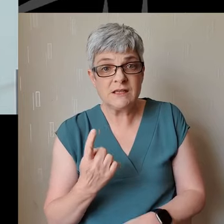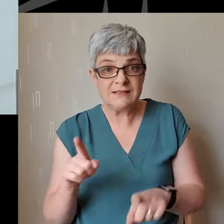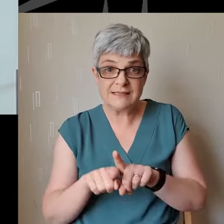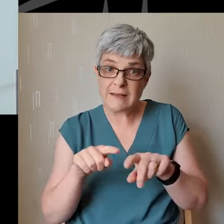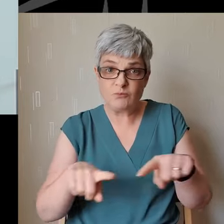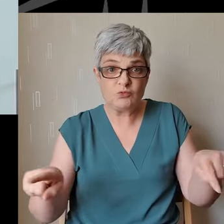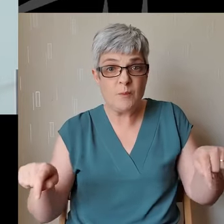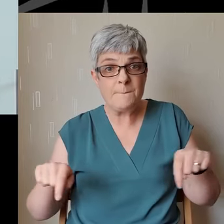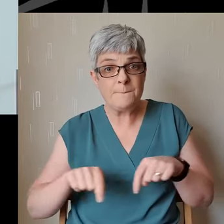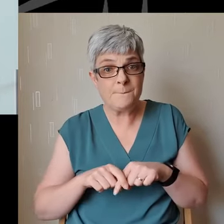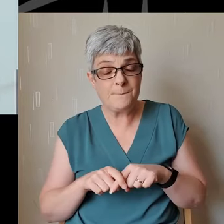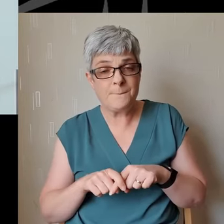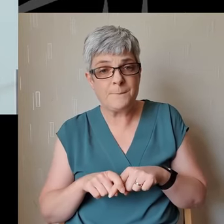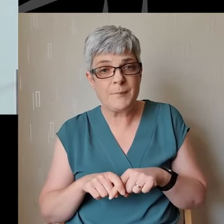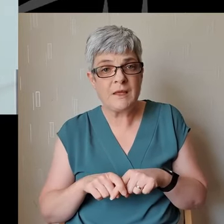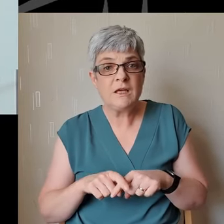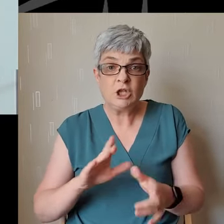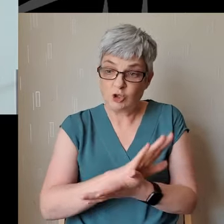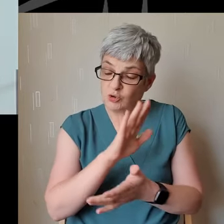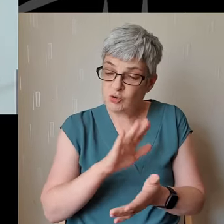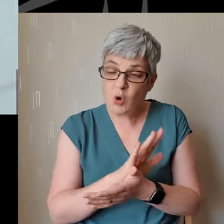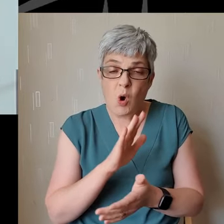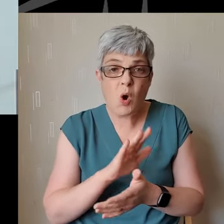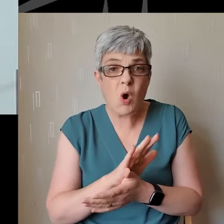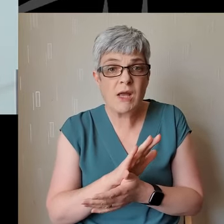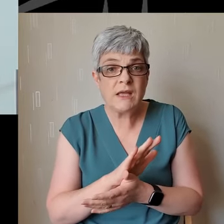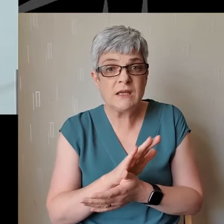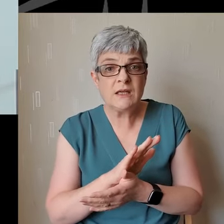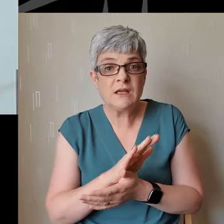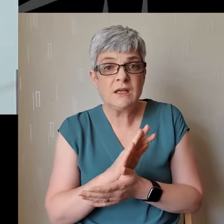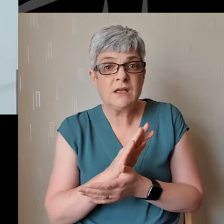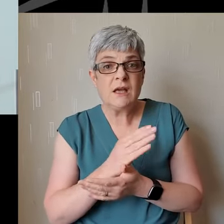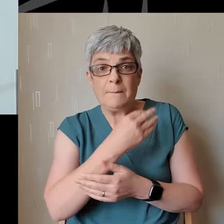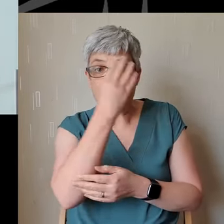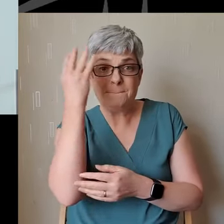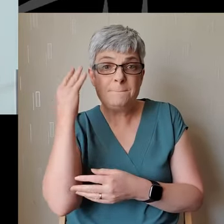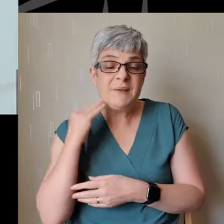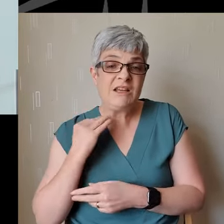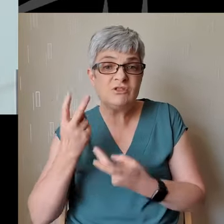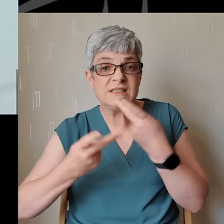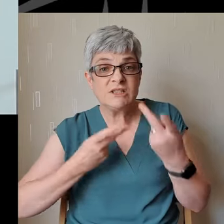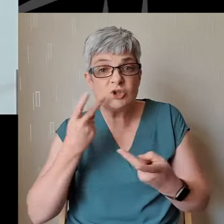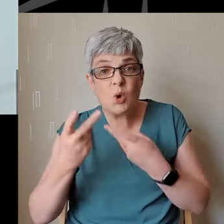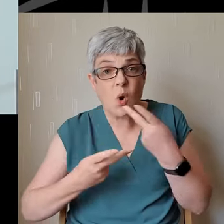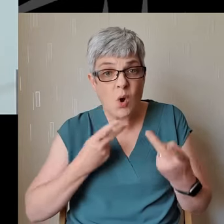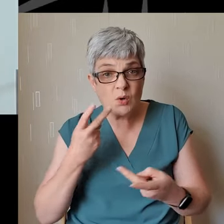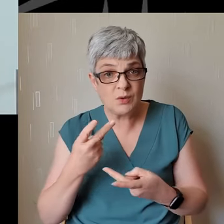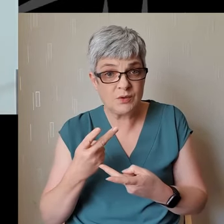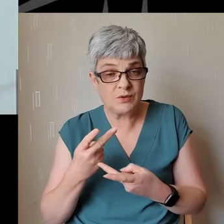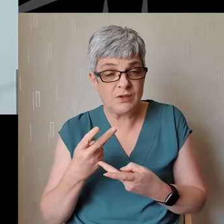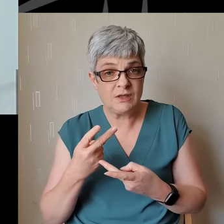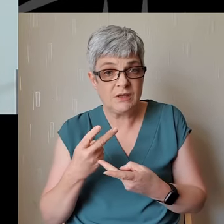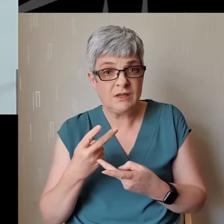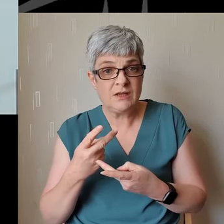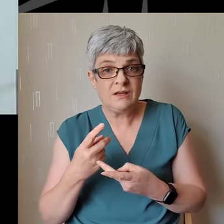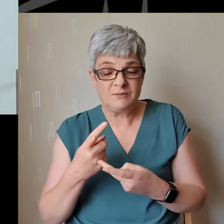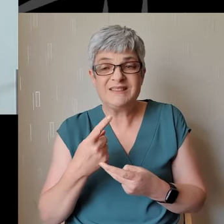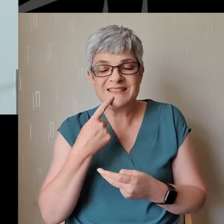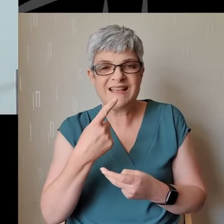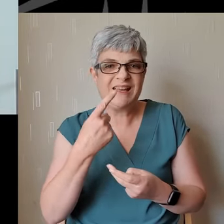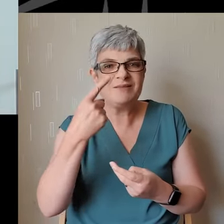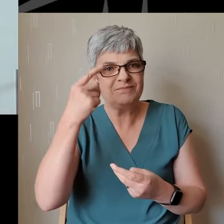room. There is joy in Mary's song of response, the passage we